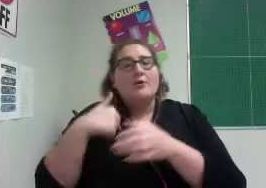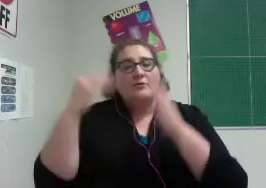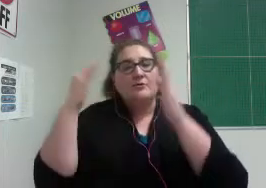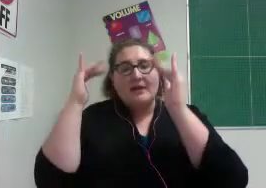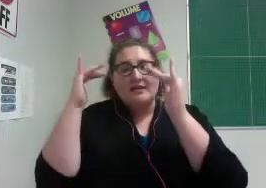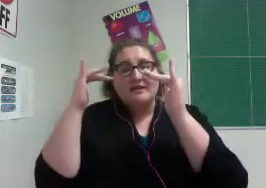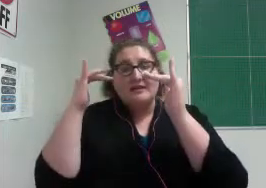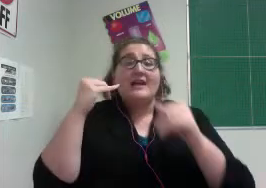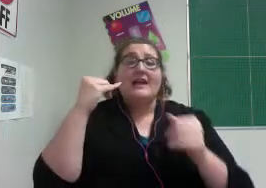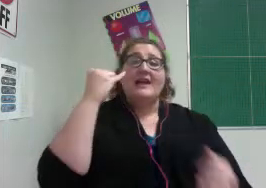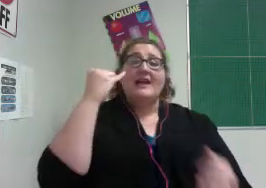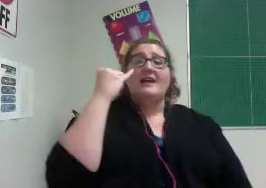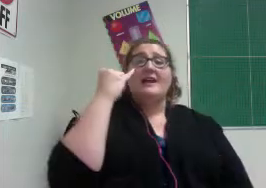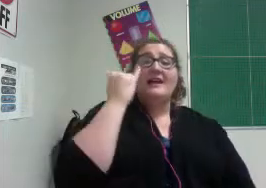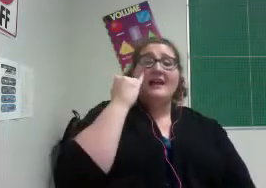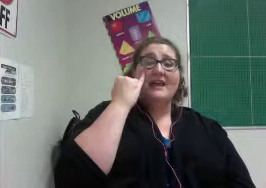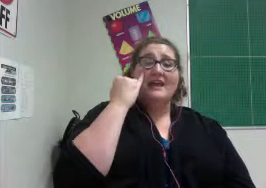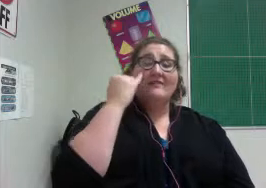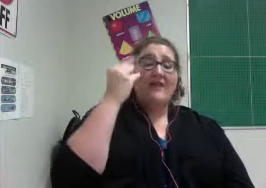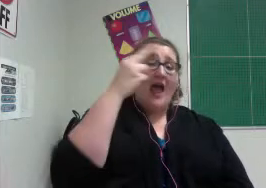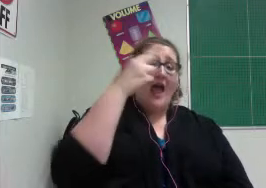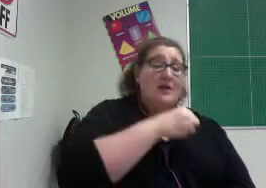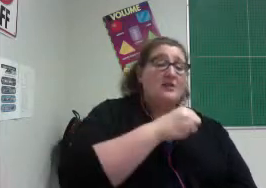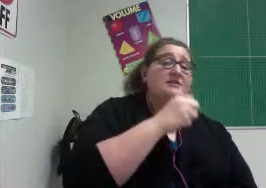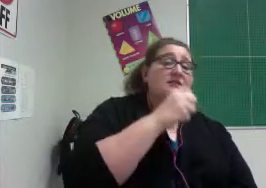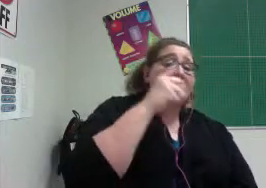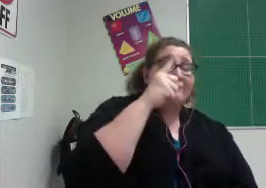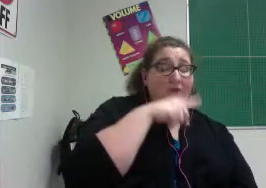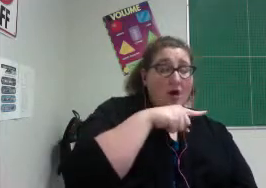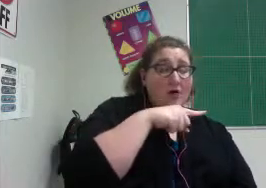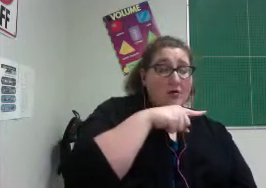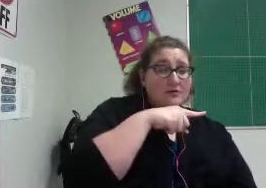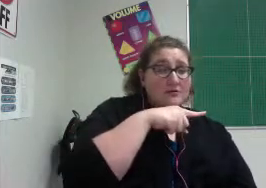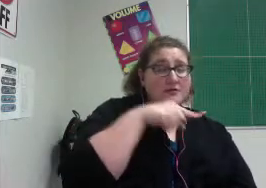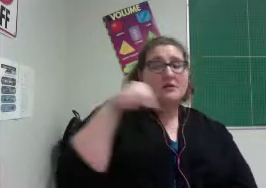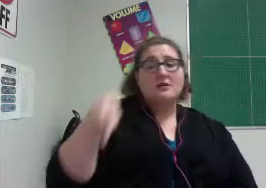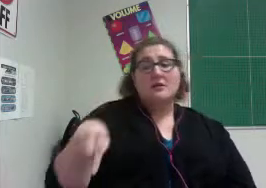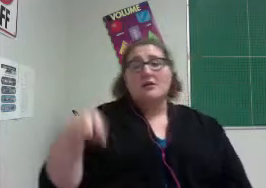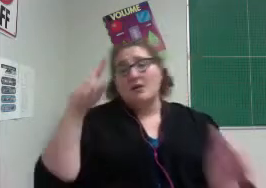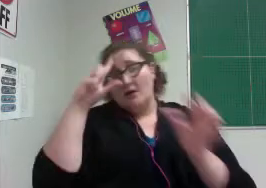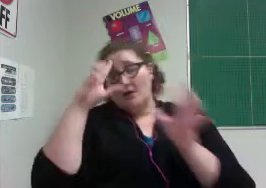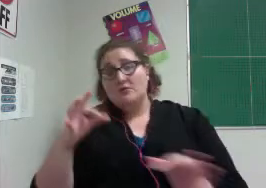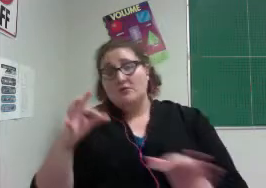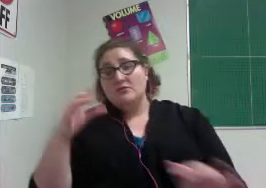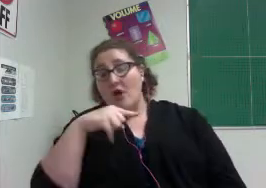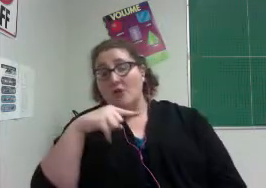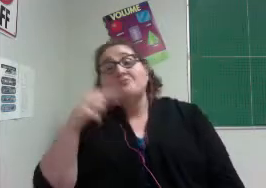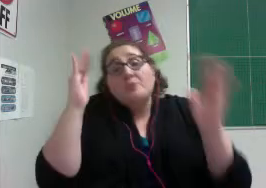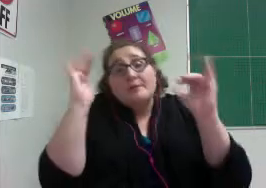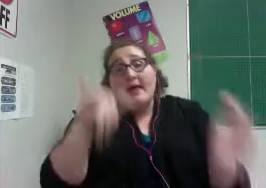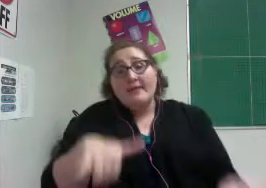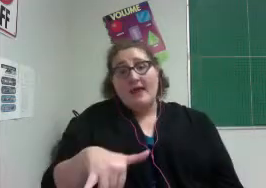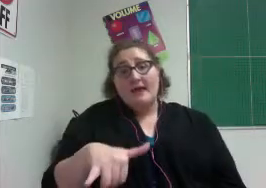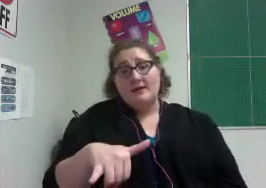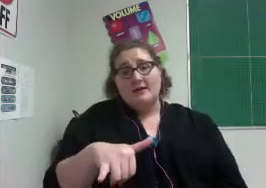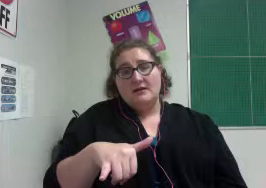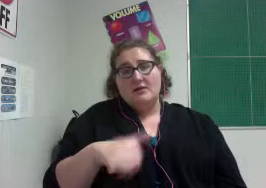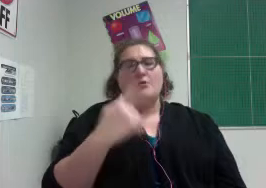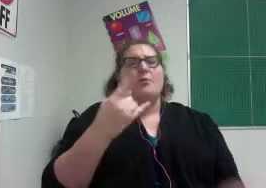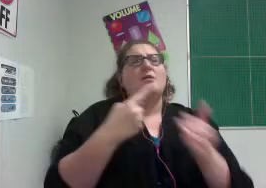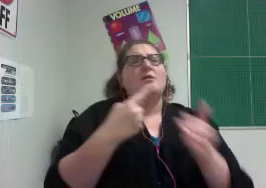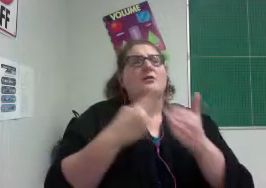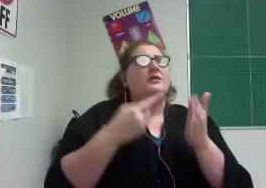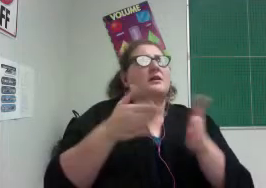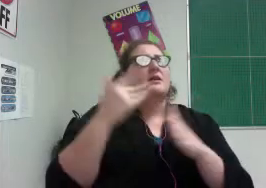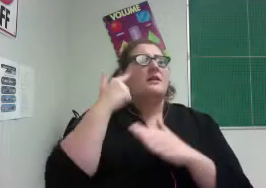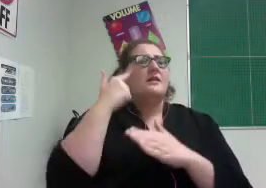expected. If the hypothesis was false and the conclusion was false, that's something you expect. One